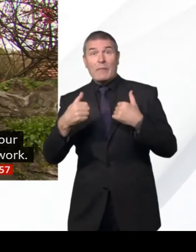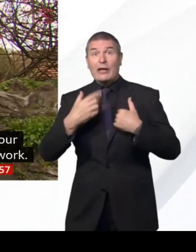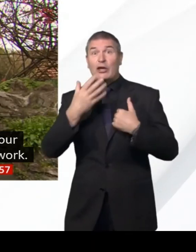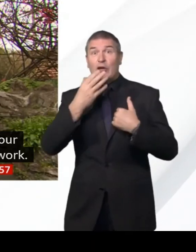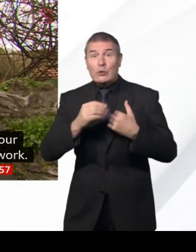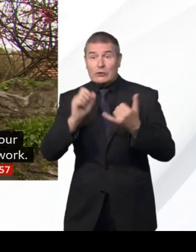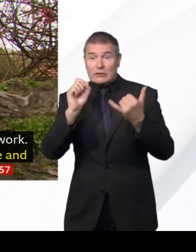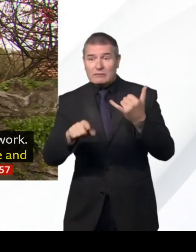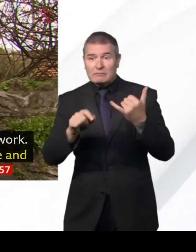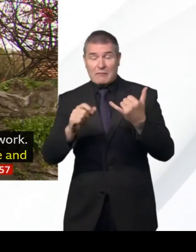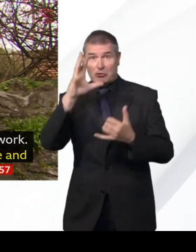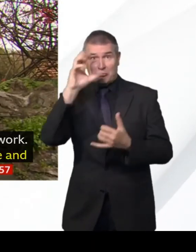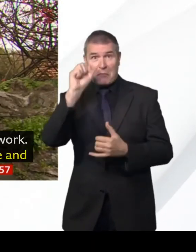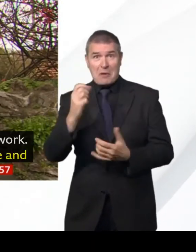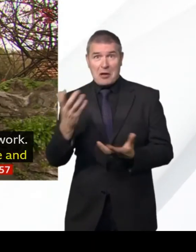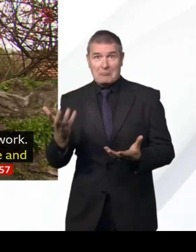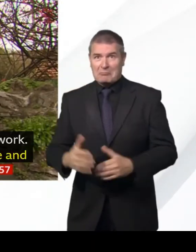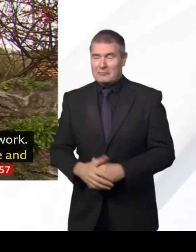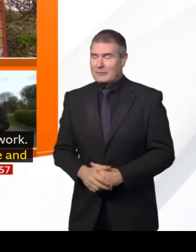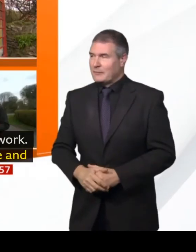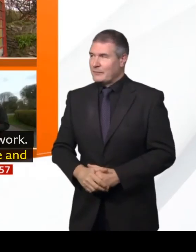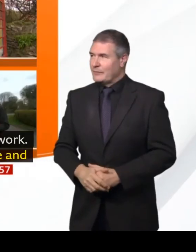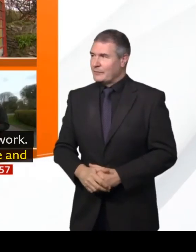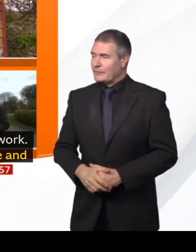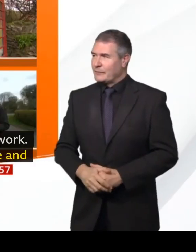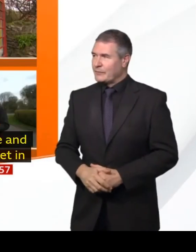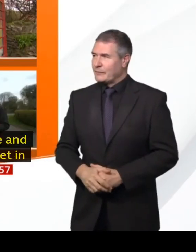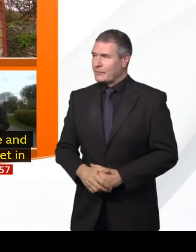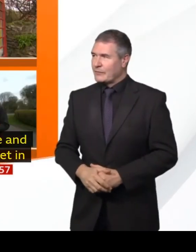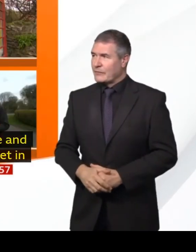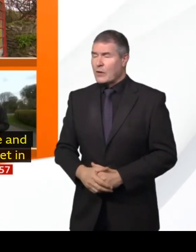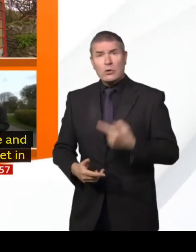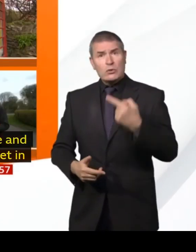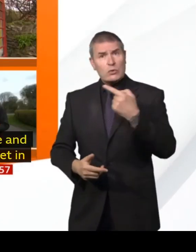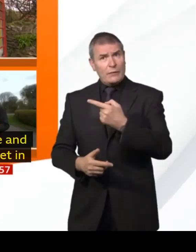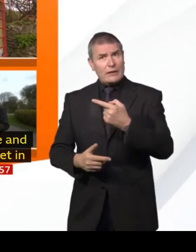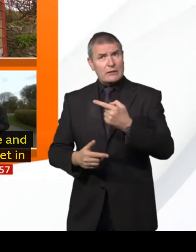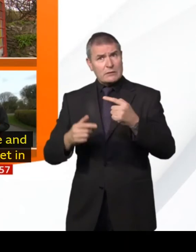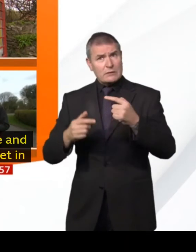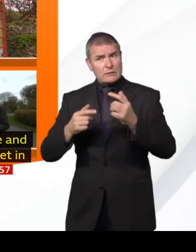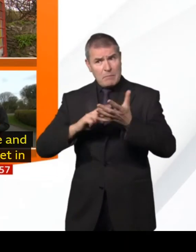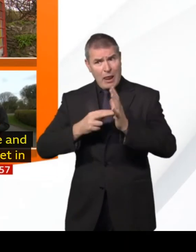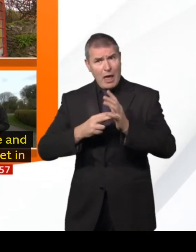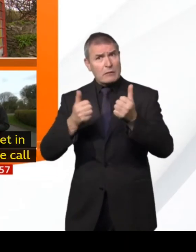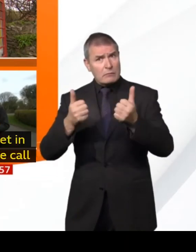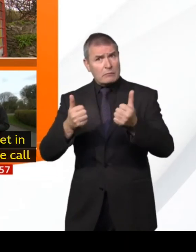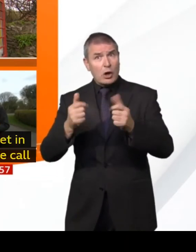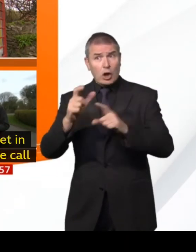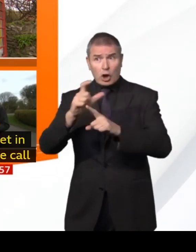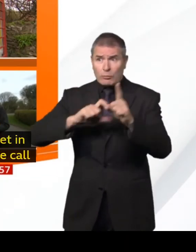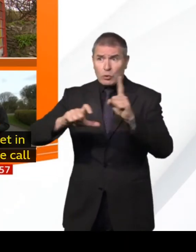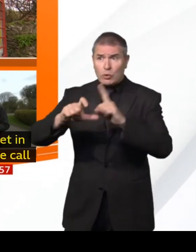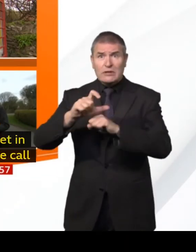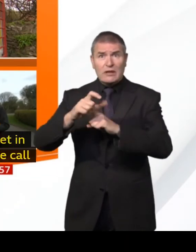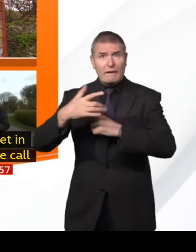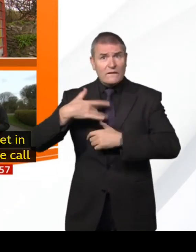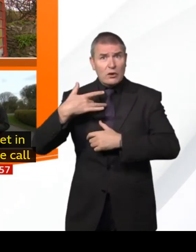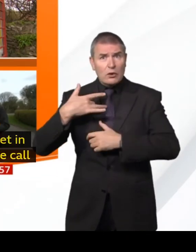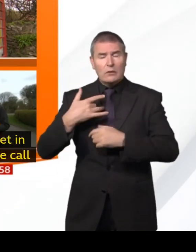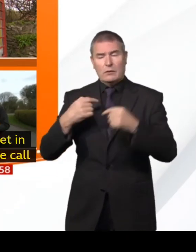one. And how has the scheme gone down from your perspective in terms of the community? Because Martin's talking about how they're